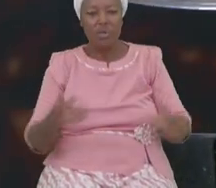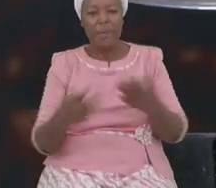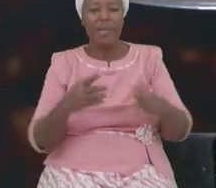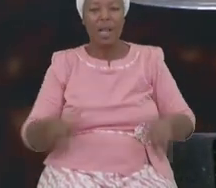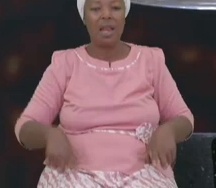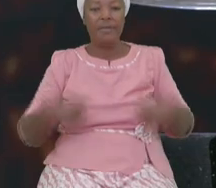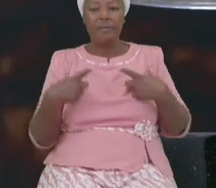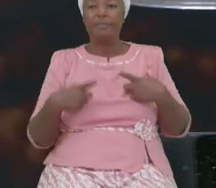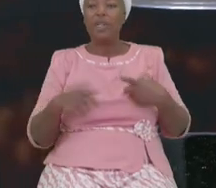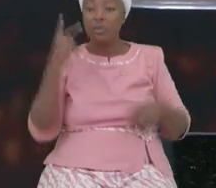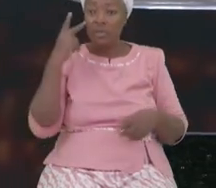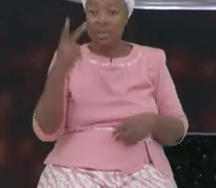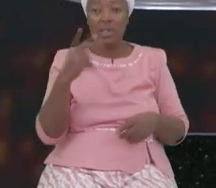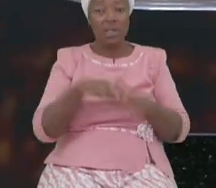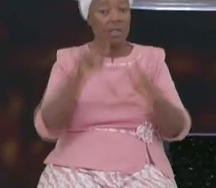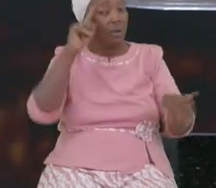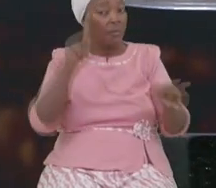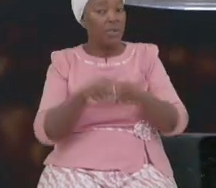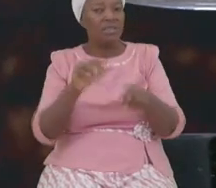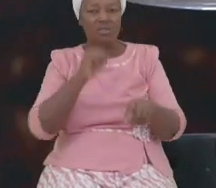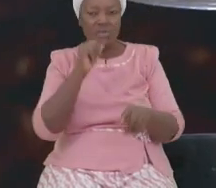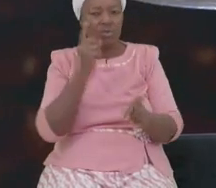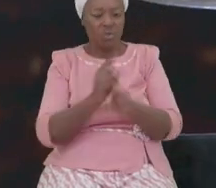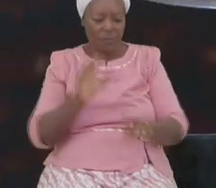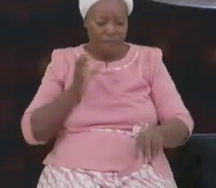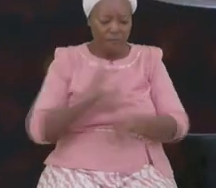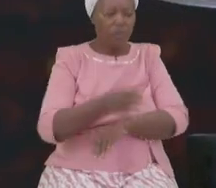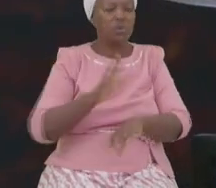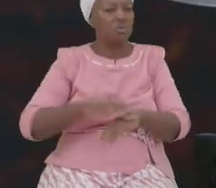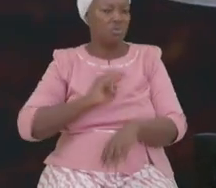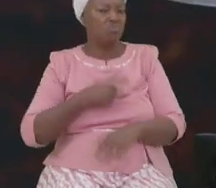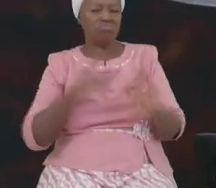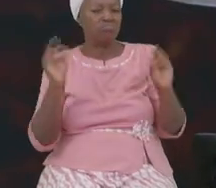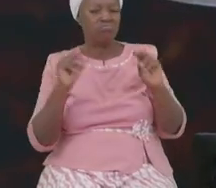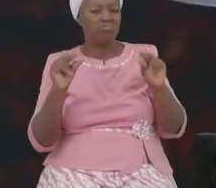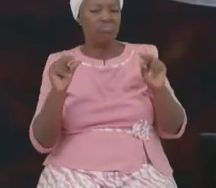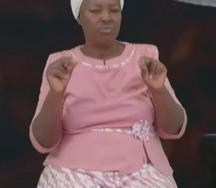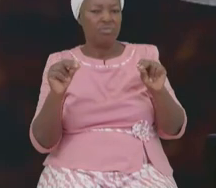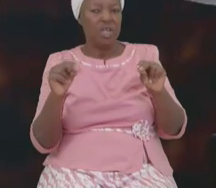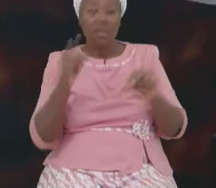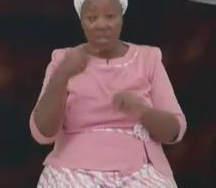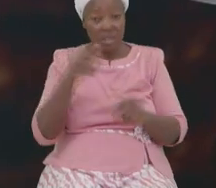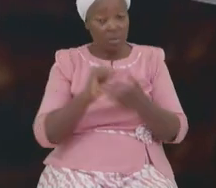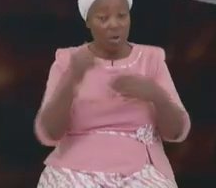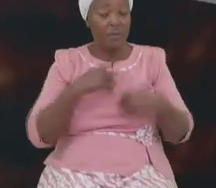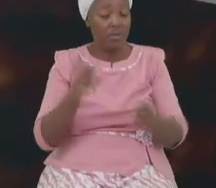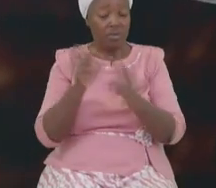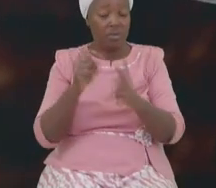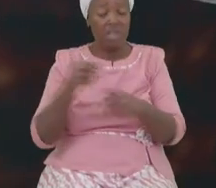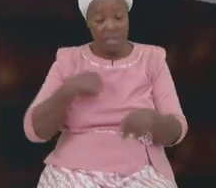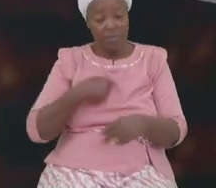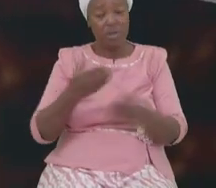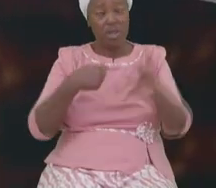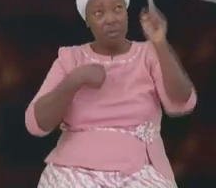live. You see, the covenant is not imposed on us. No, not at all. It says you have a choice. I want to bless